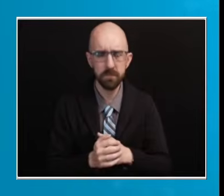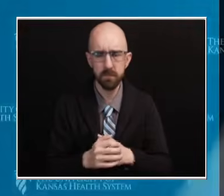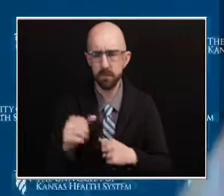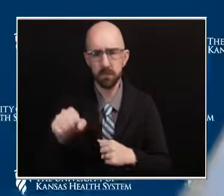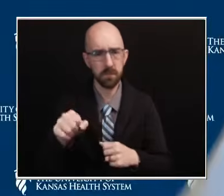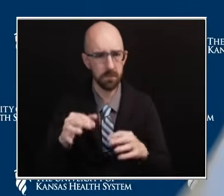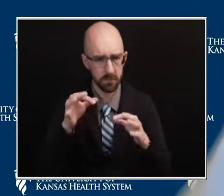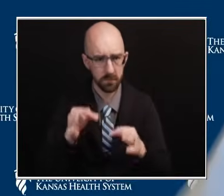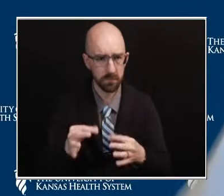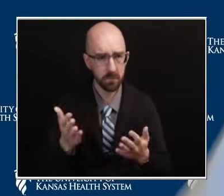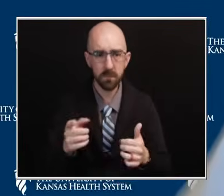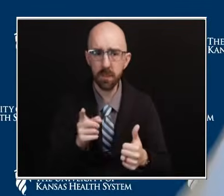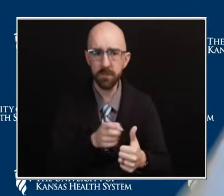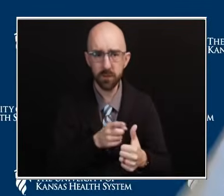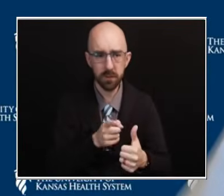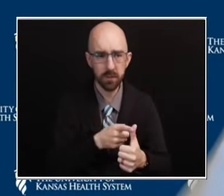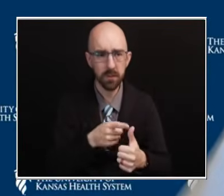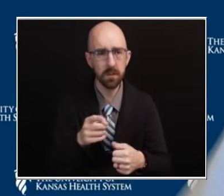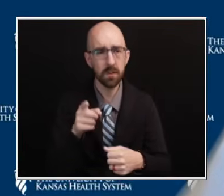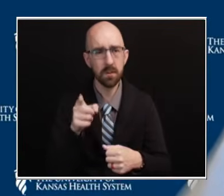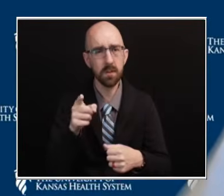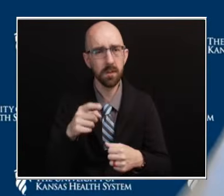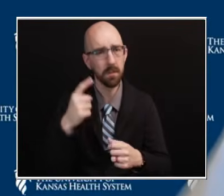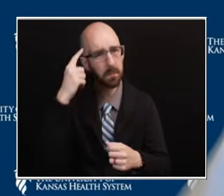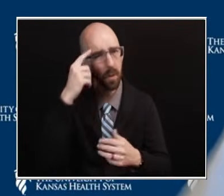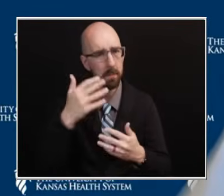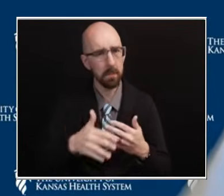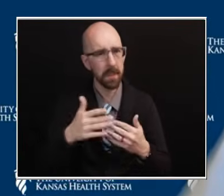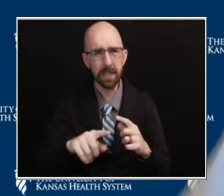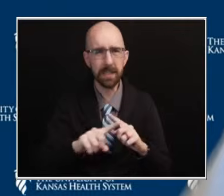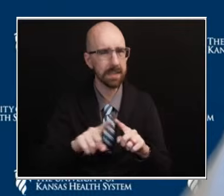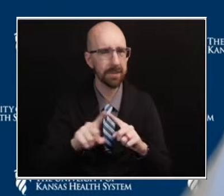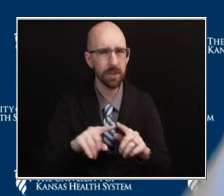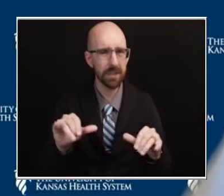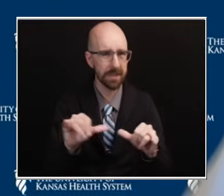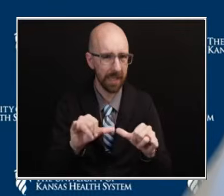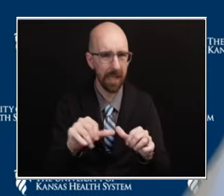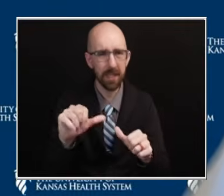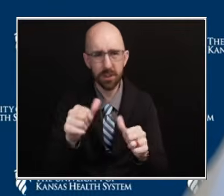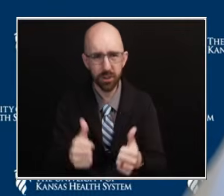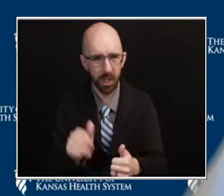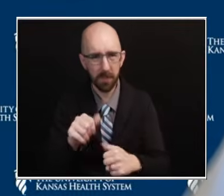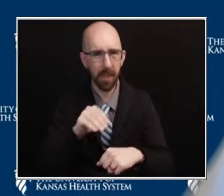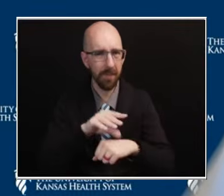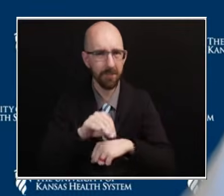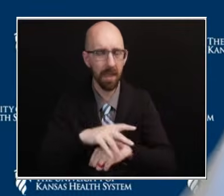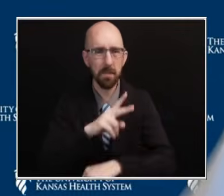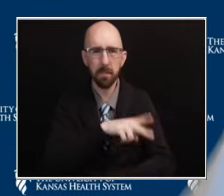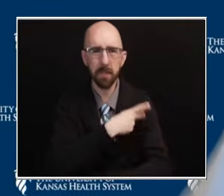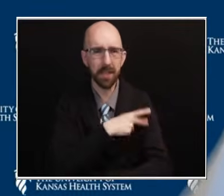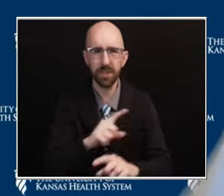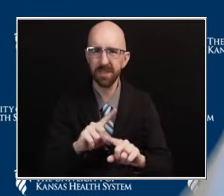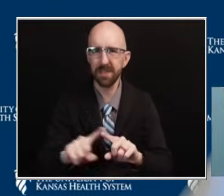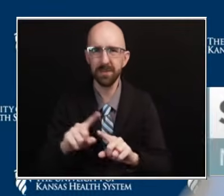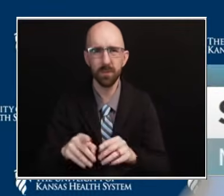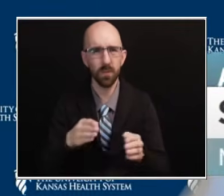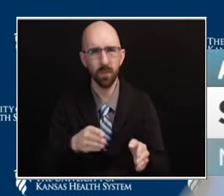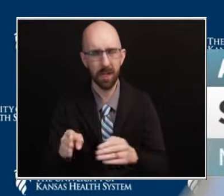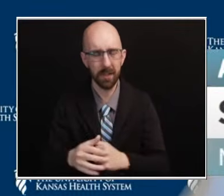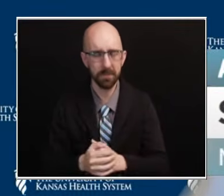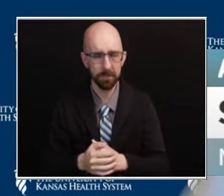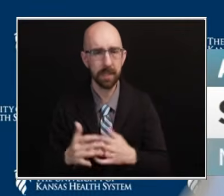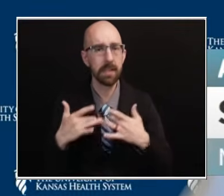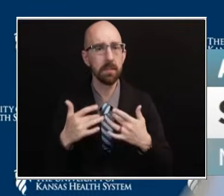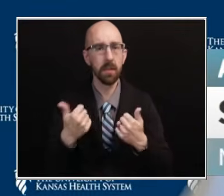Absolutely. Well, first of all, you know, subdurals come in lots of sizes and shapes and can affect patients in lots of ways. And we typically try